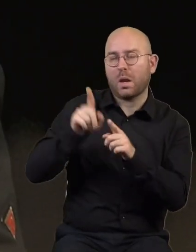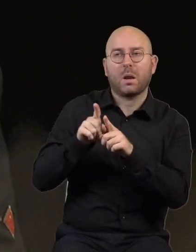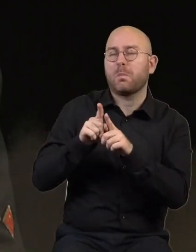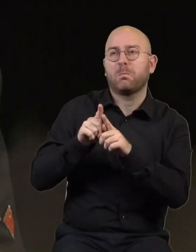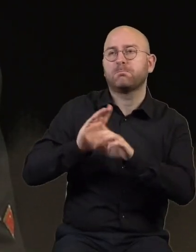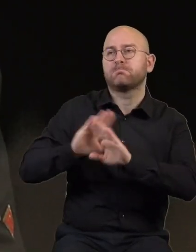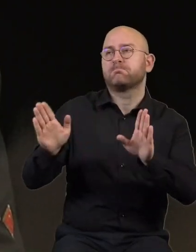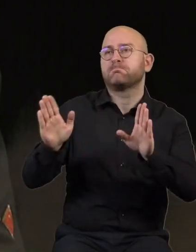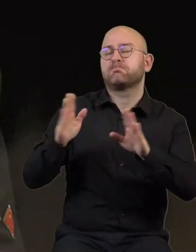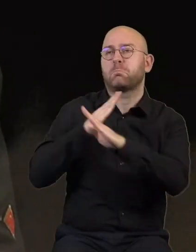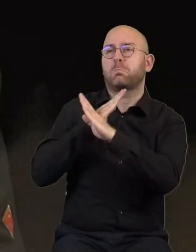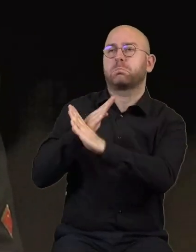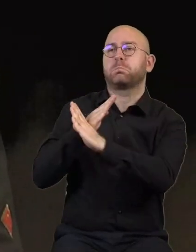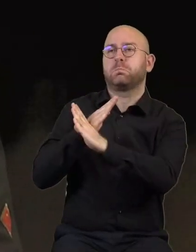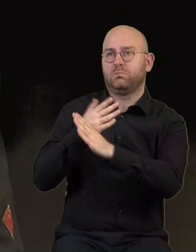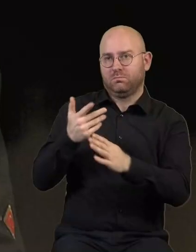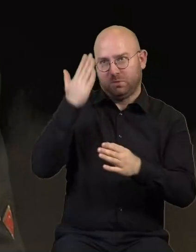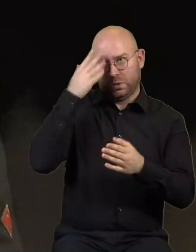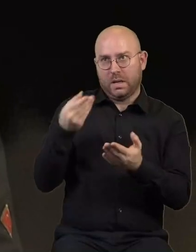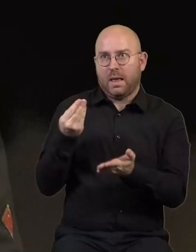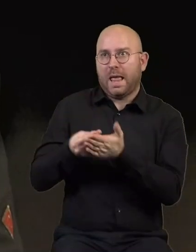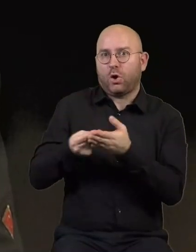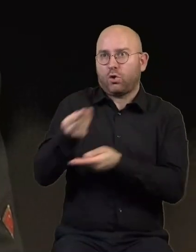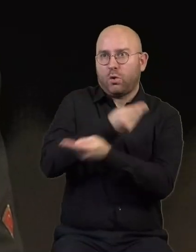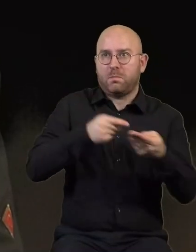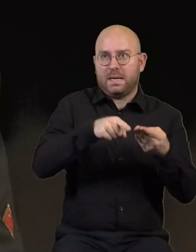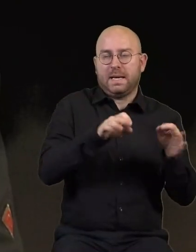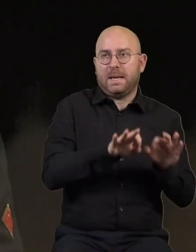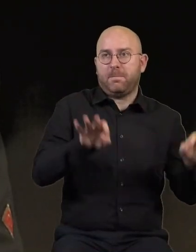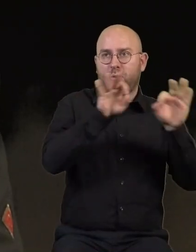why does it always, all military equipment has become very